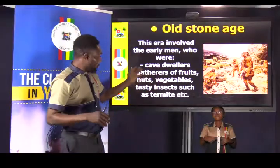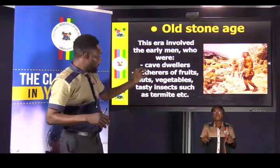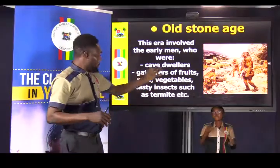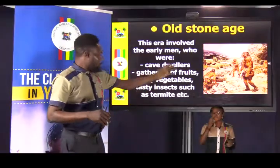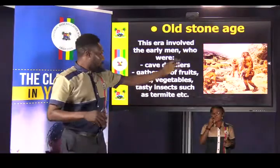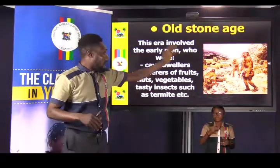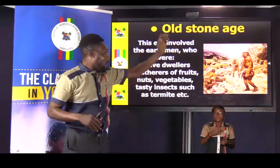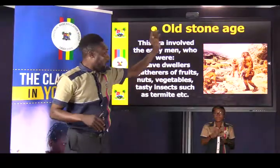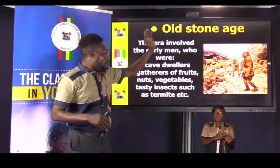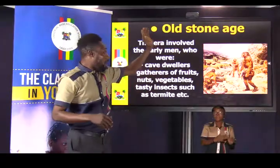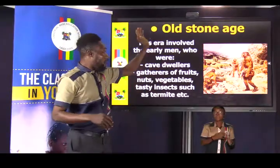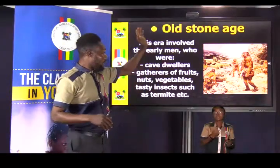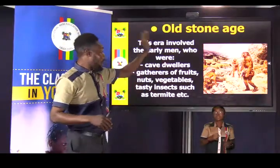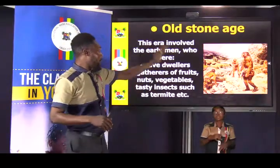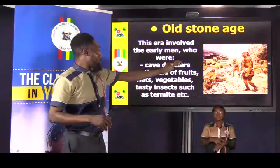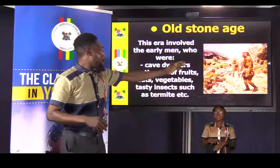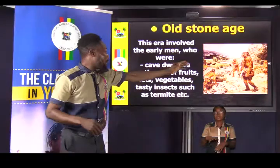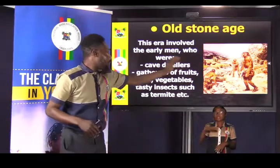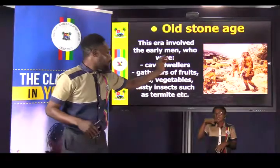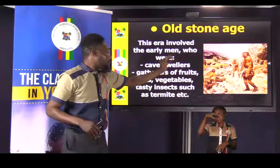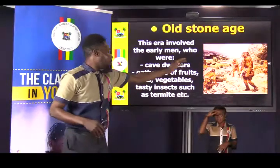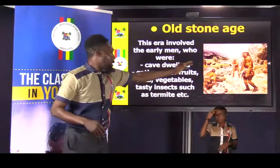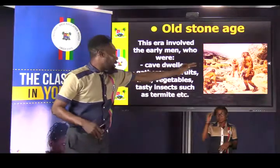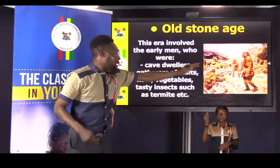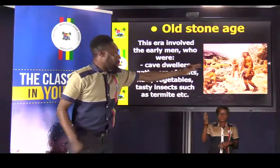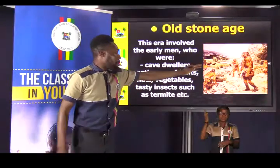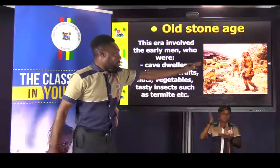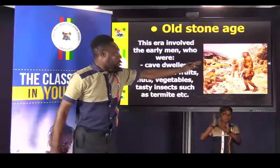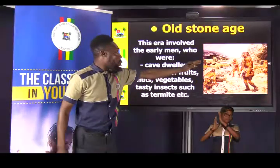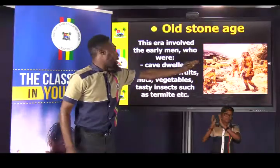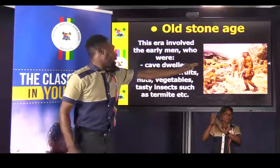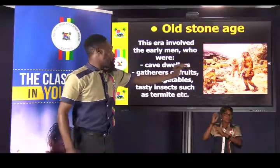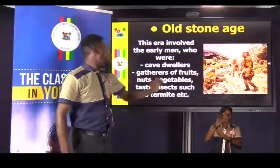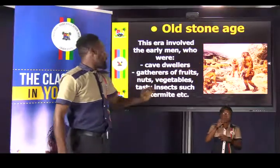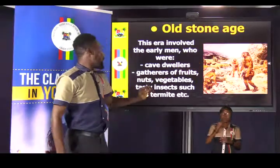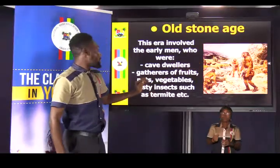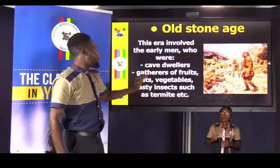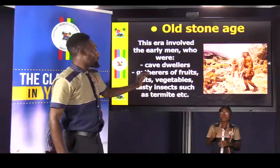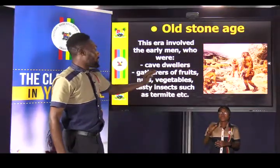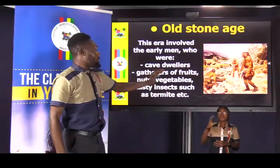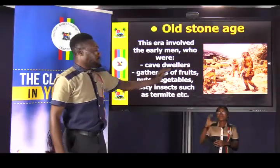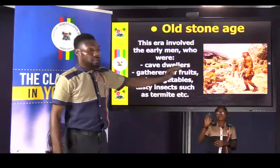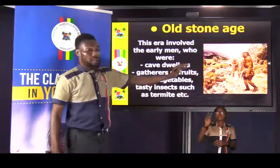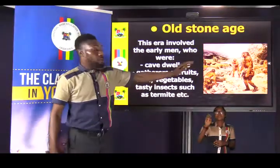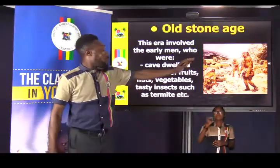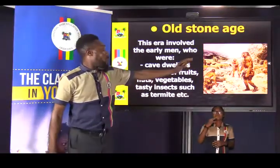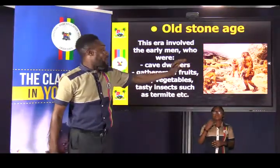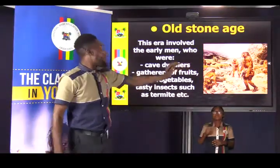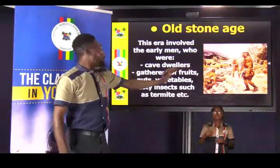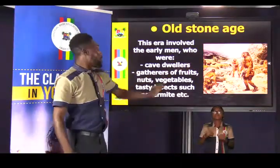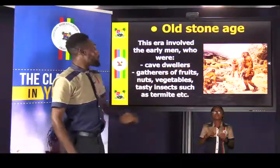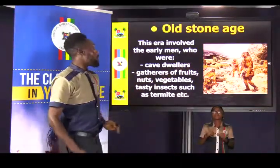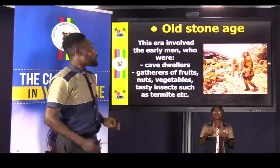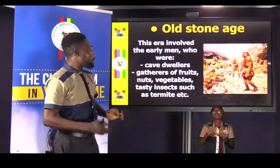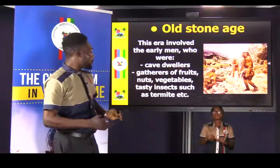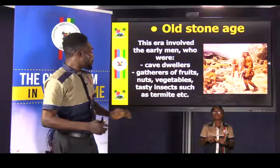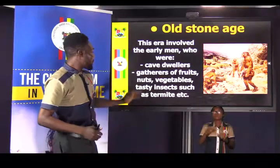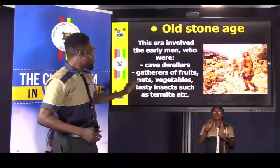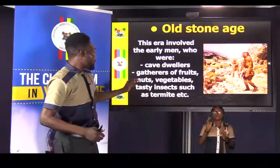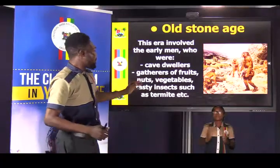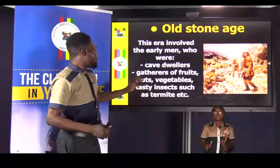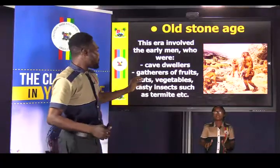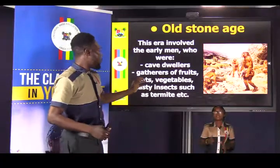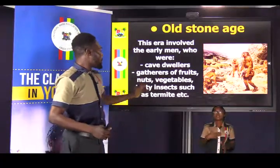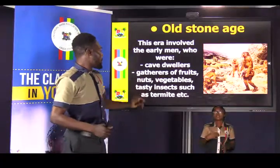then the early men, they were cave dwellers. They were gatherers of